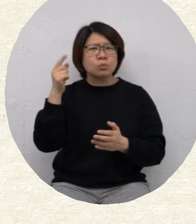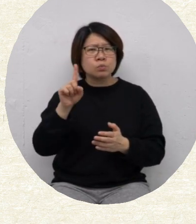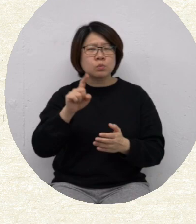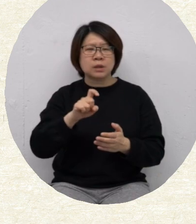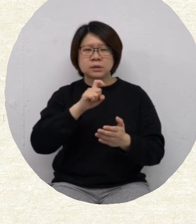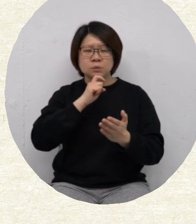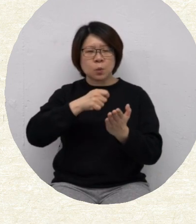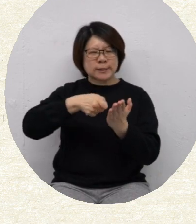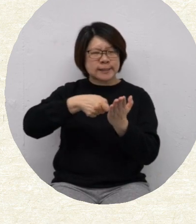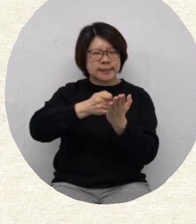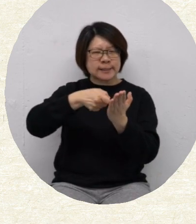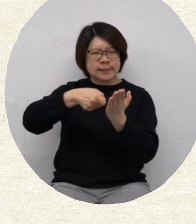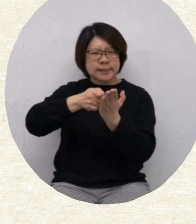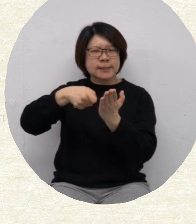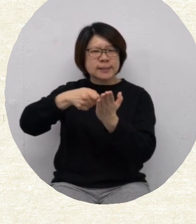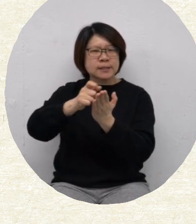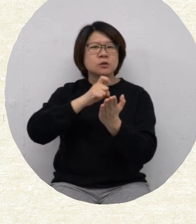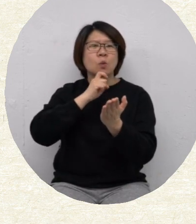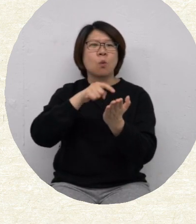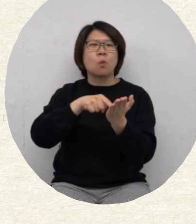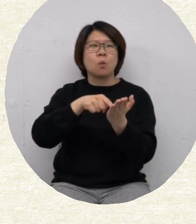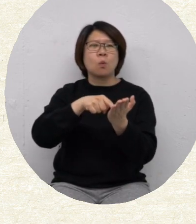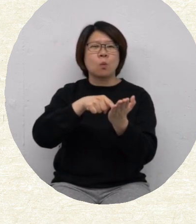in the impression.